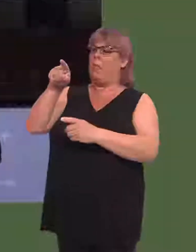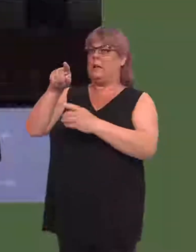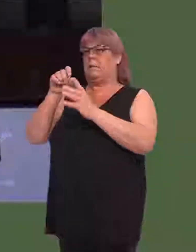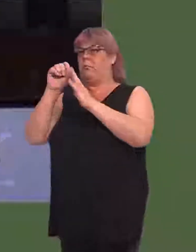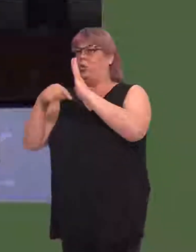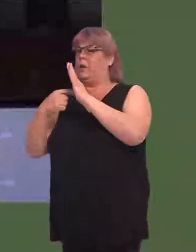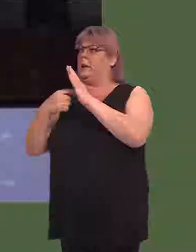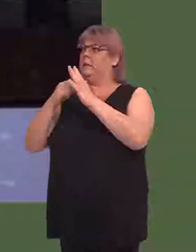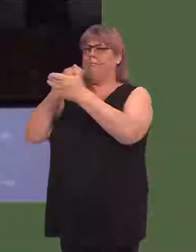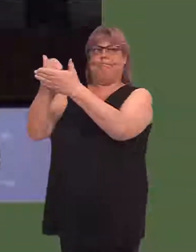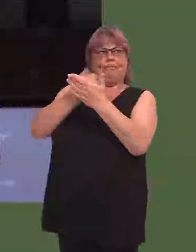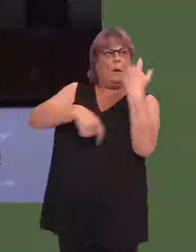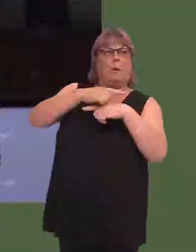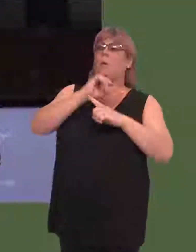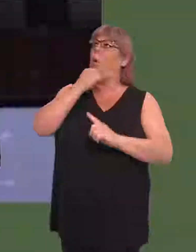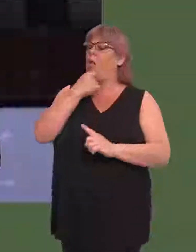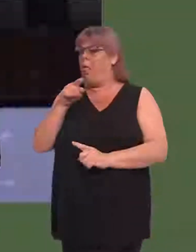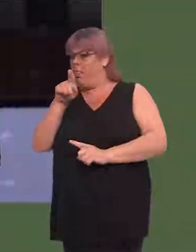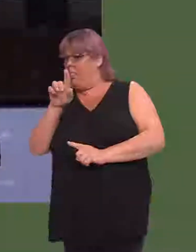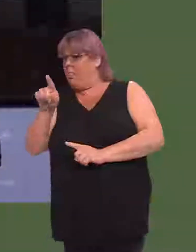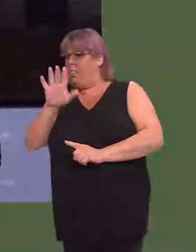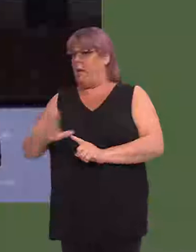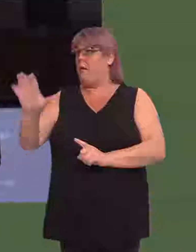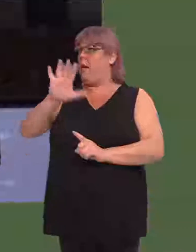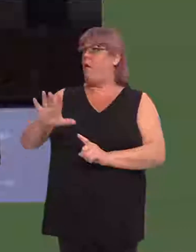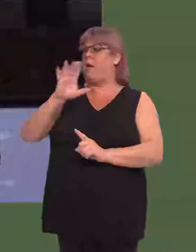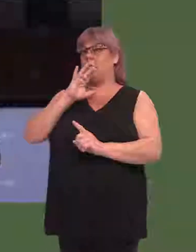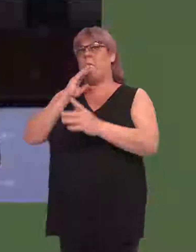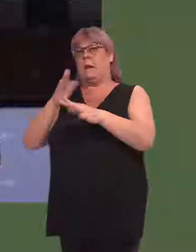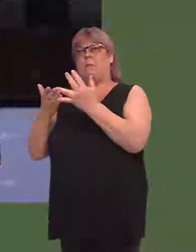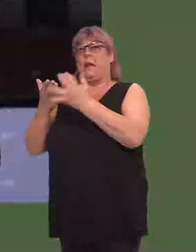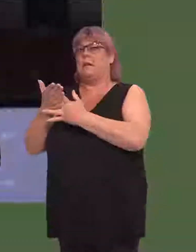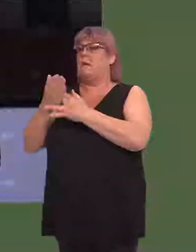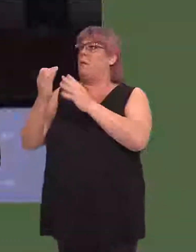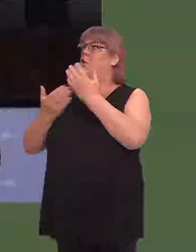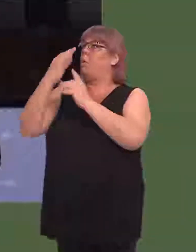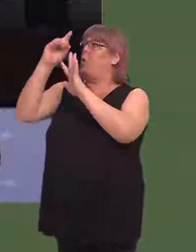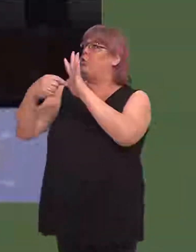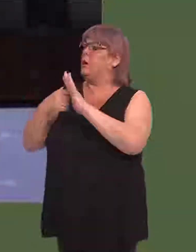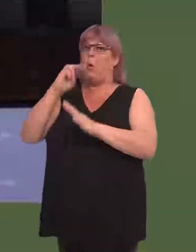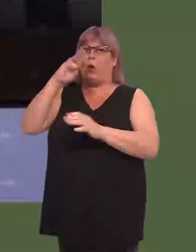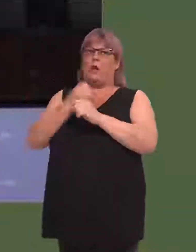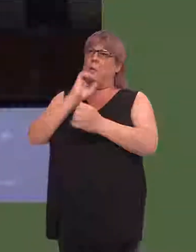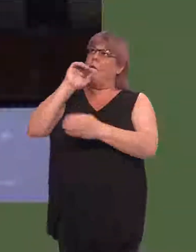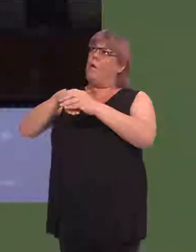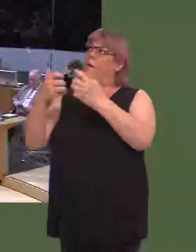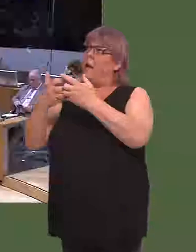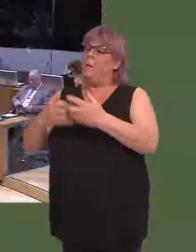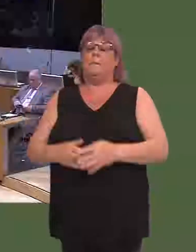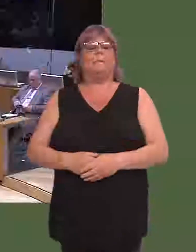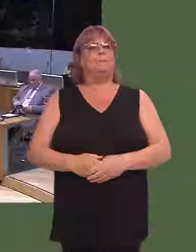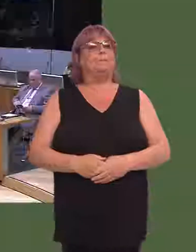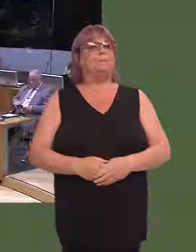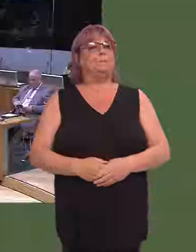make sure that we capitalise on this? These are the first areas of the UK to benefit from this new development. How is Welsh Government going to make the most